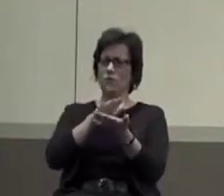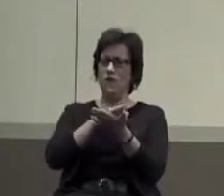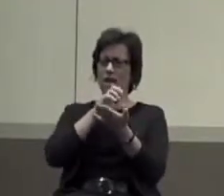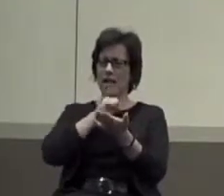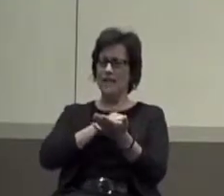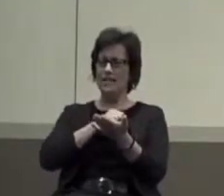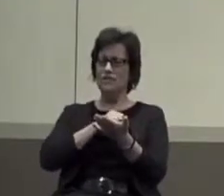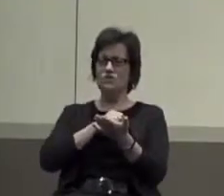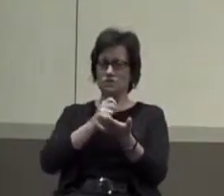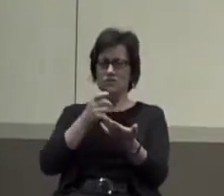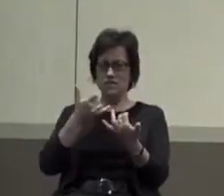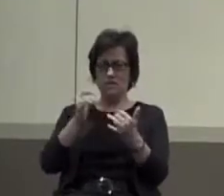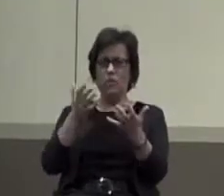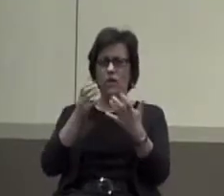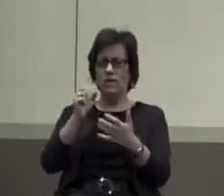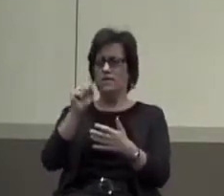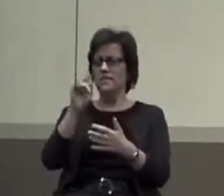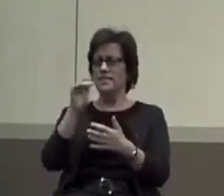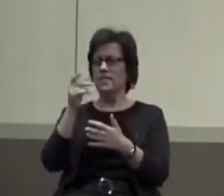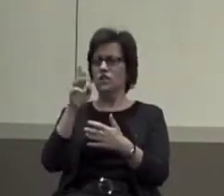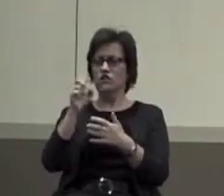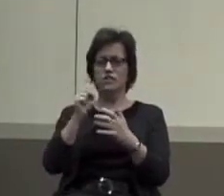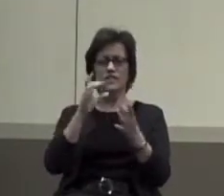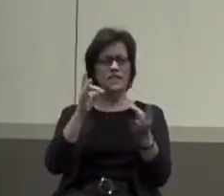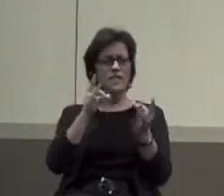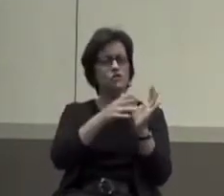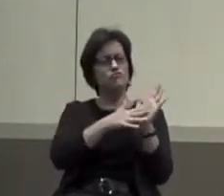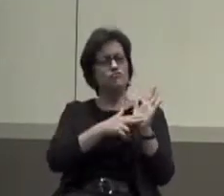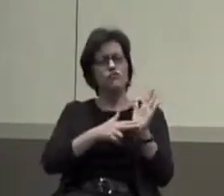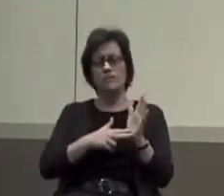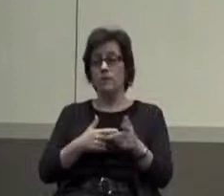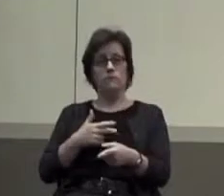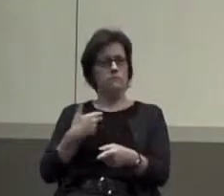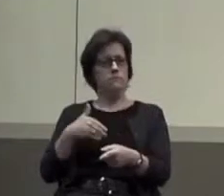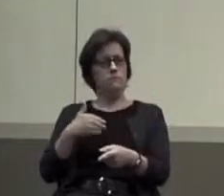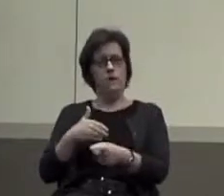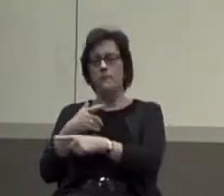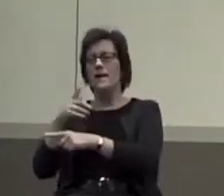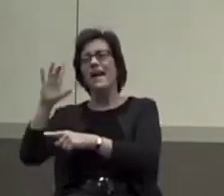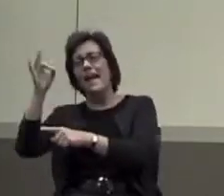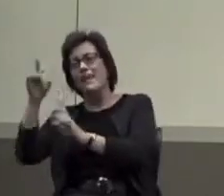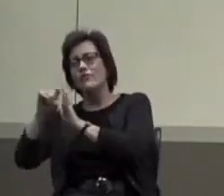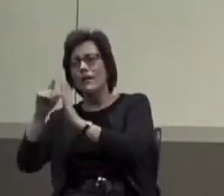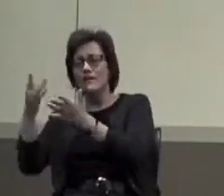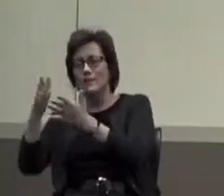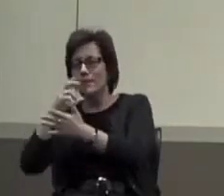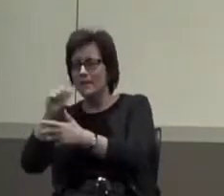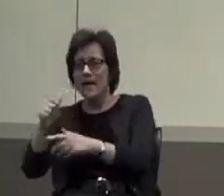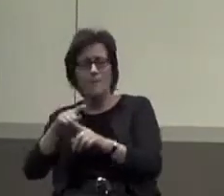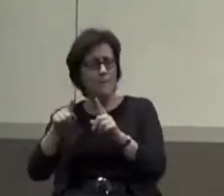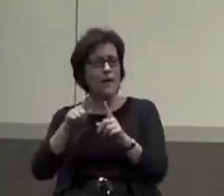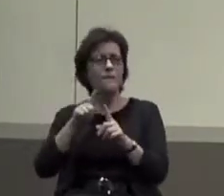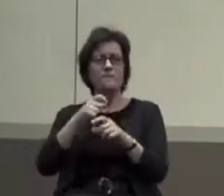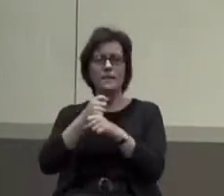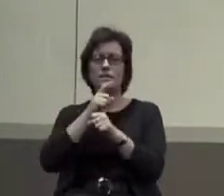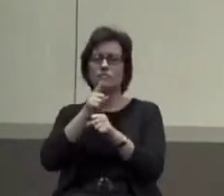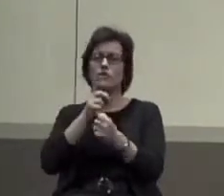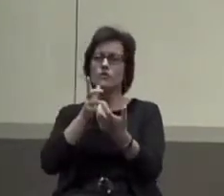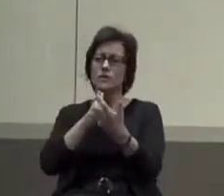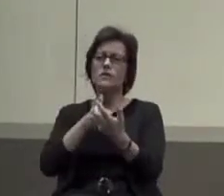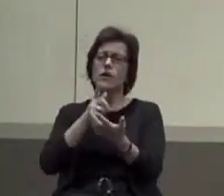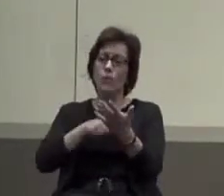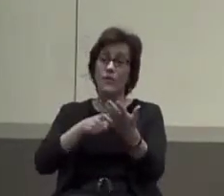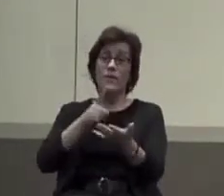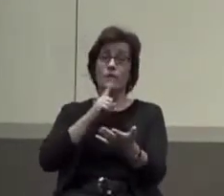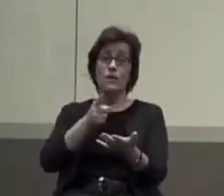they. Maybe in 8th grade, not so much. But just making sure that the things are things students actually want. I think probably high